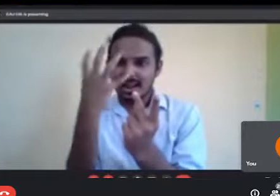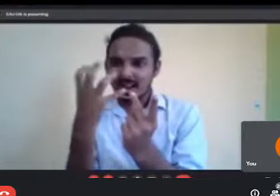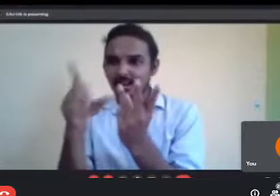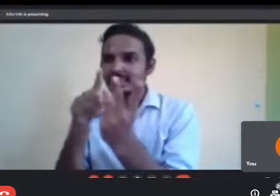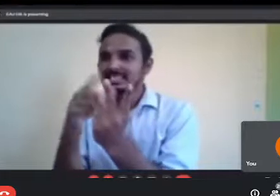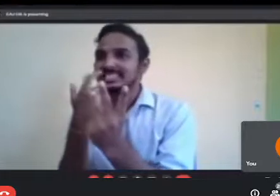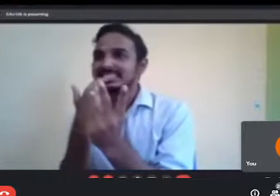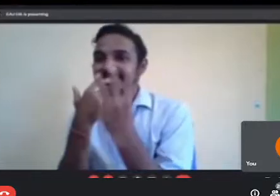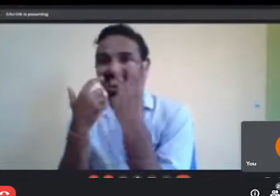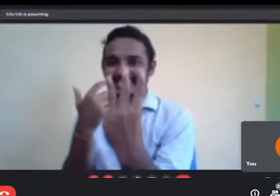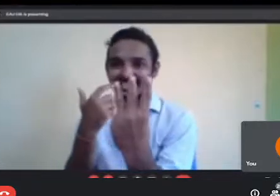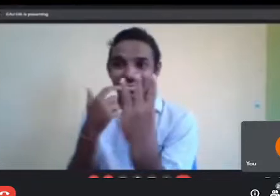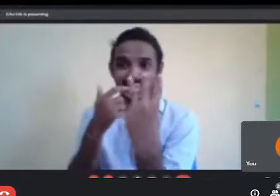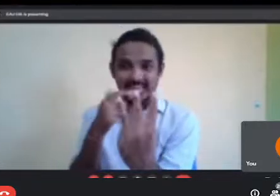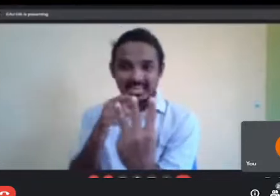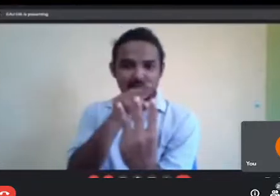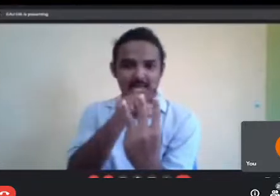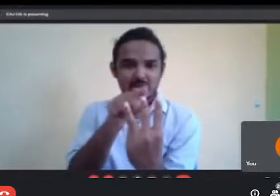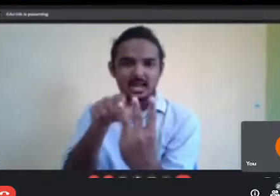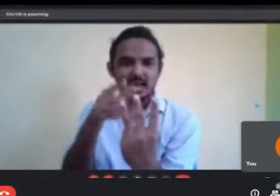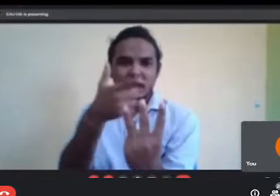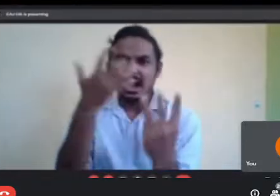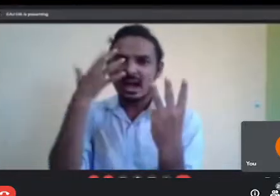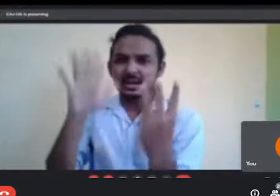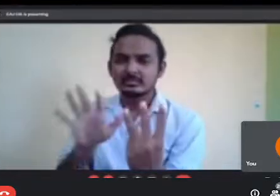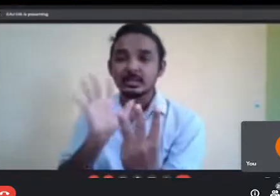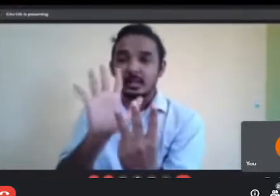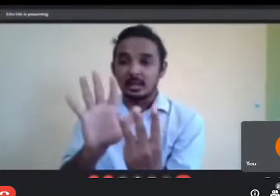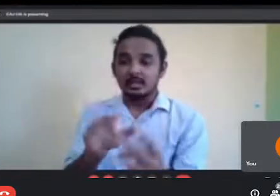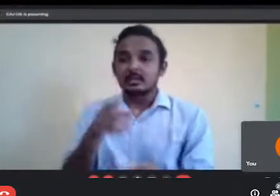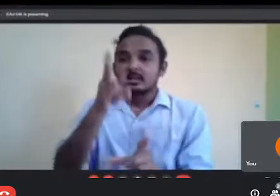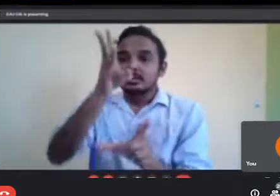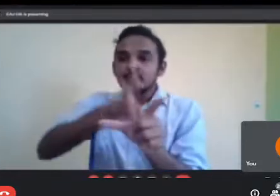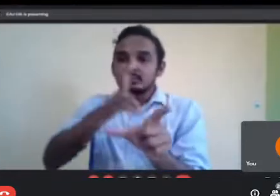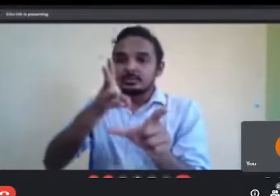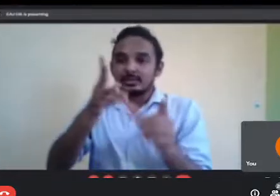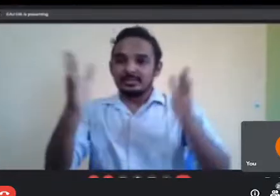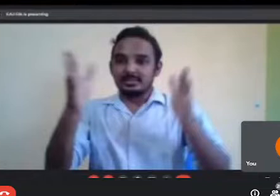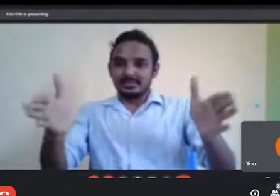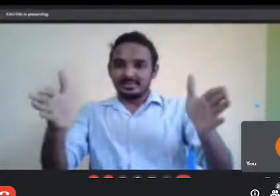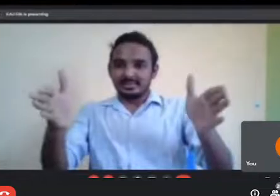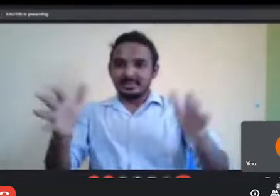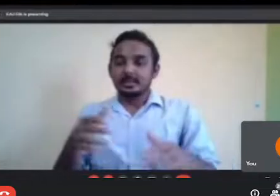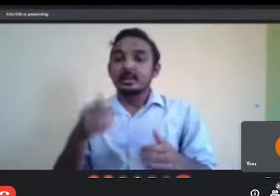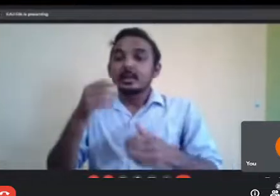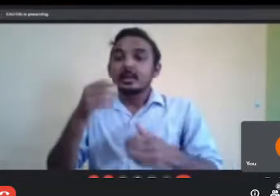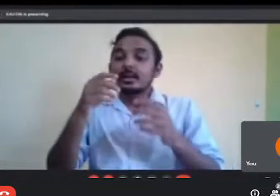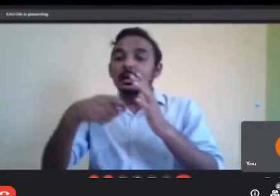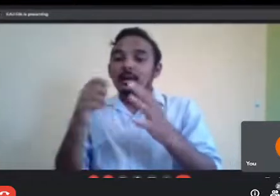You see, we have 3 tests here. First in black, then in gray, and then in white.